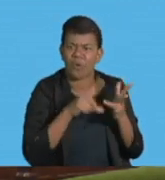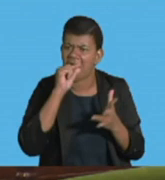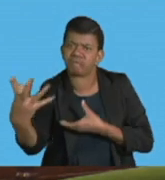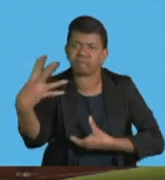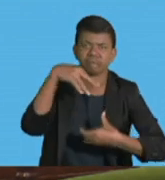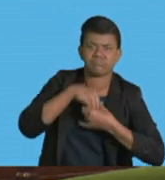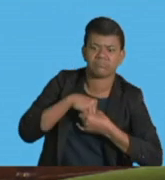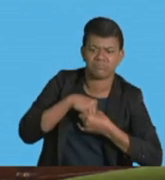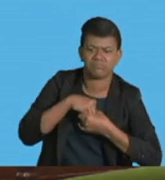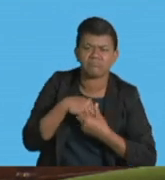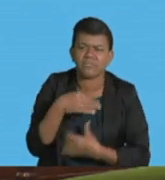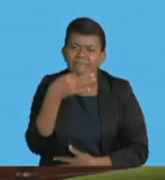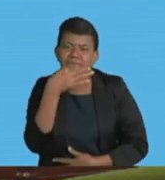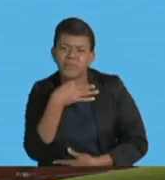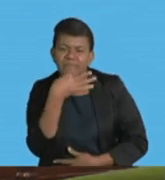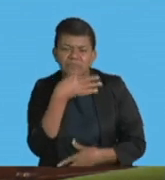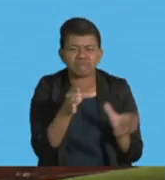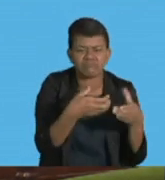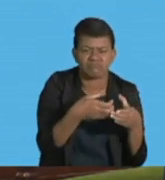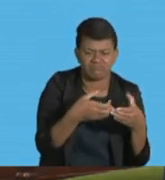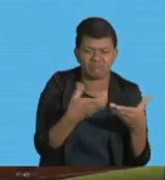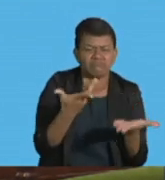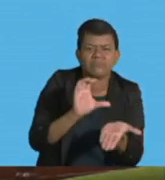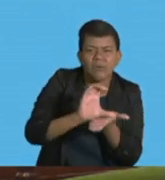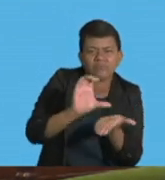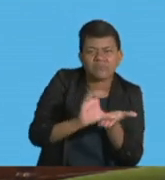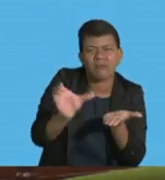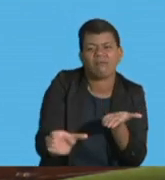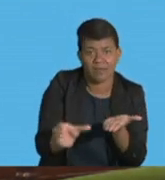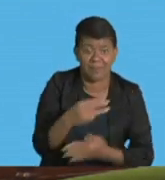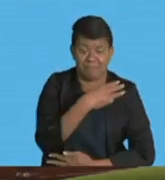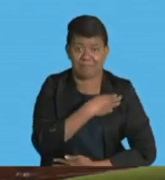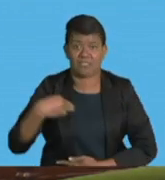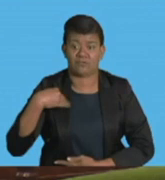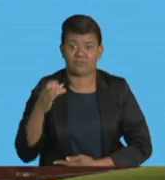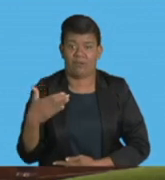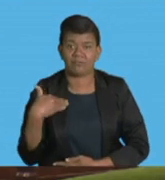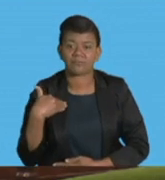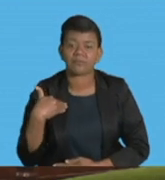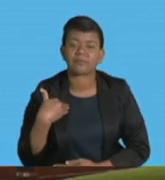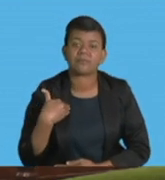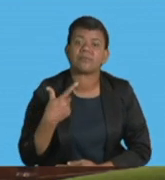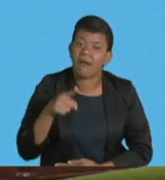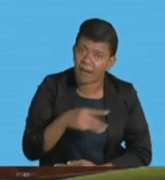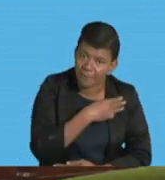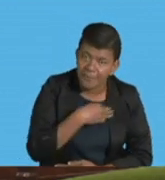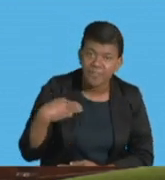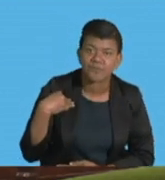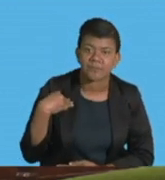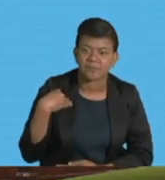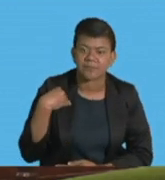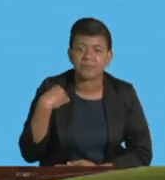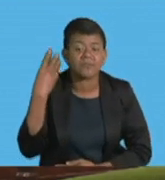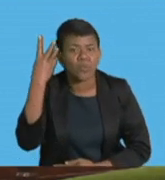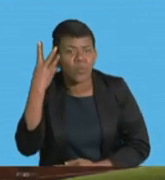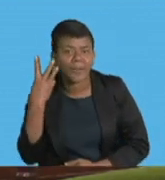exist. The Ministry of Health and Medical Services, as well as the Ministry of Women and Children and Poverty Alleviation, both outsource counselling to